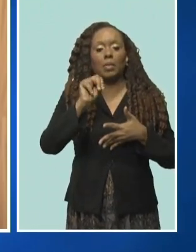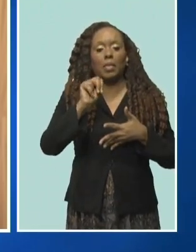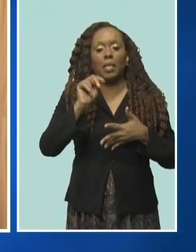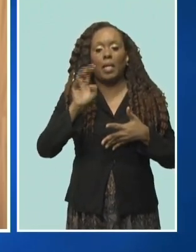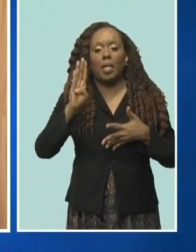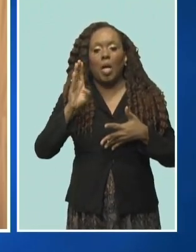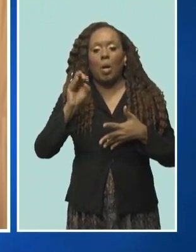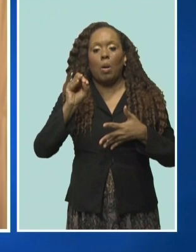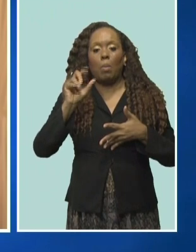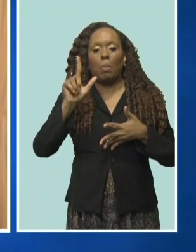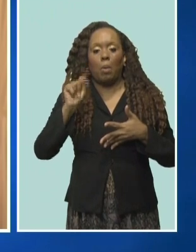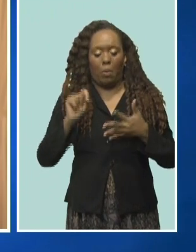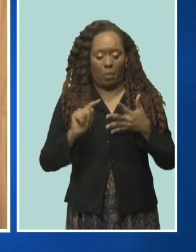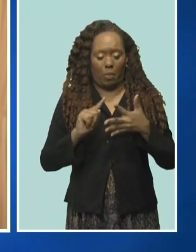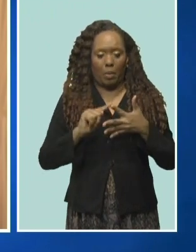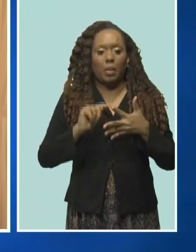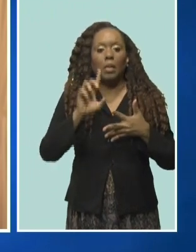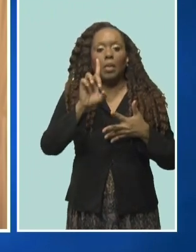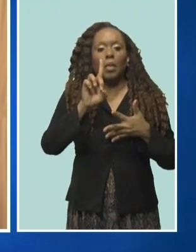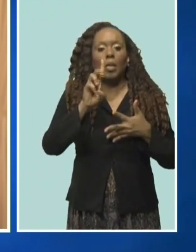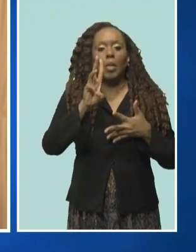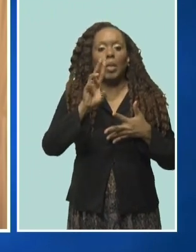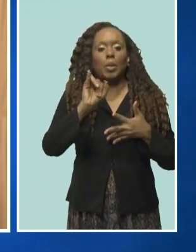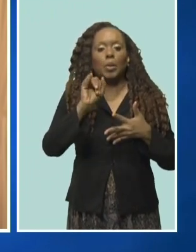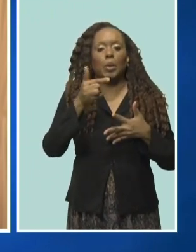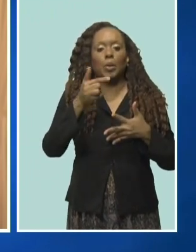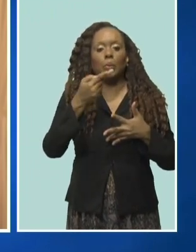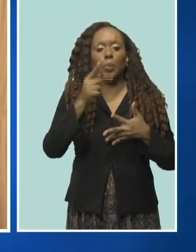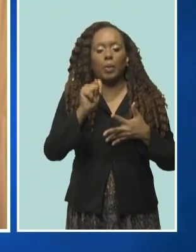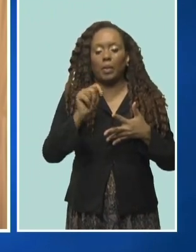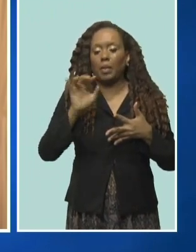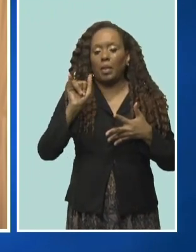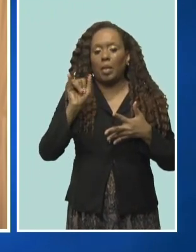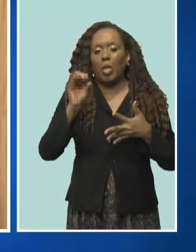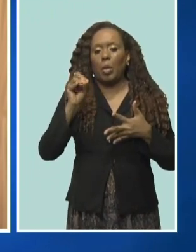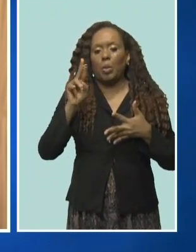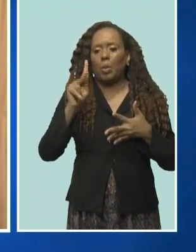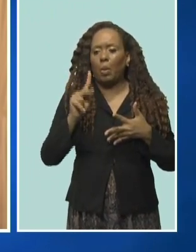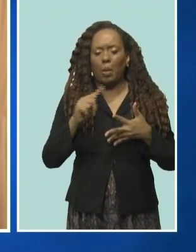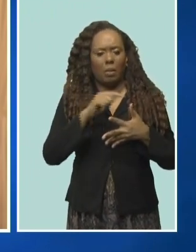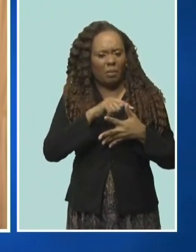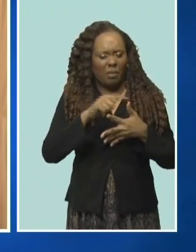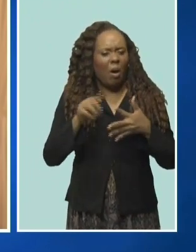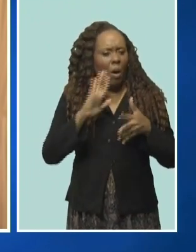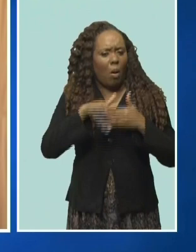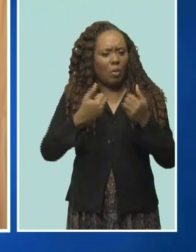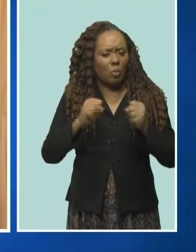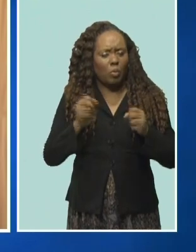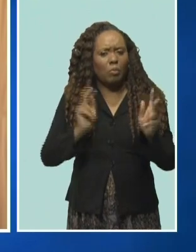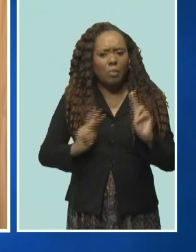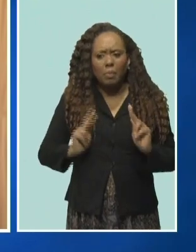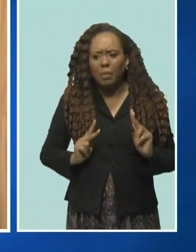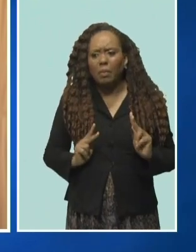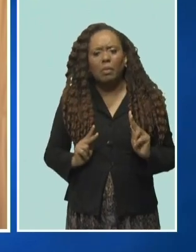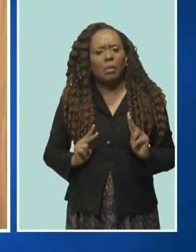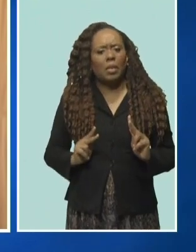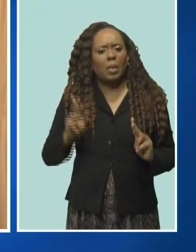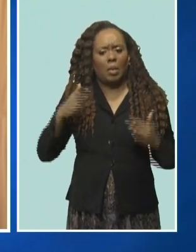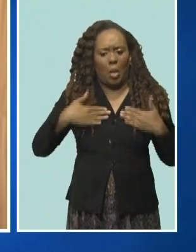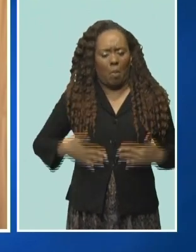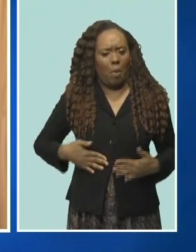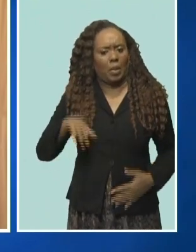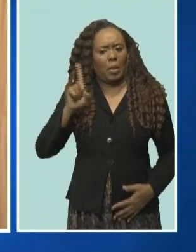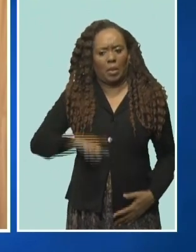not take care of their minds and their body. If they drank and smoked in a way to affect their lungs, far less anything else, where would